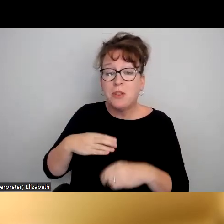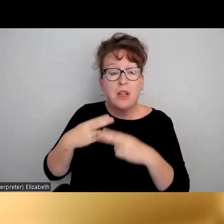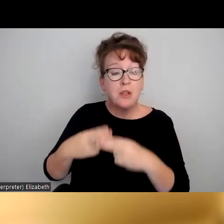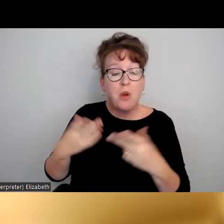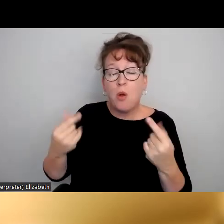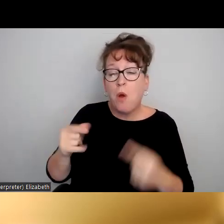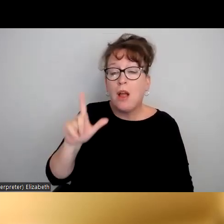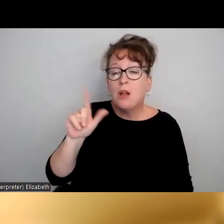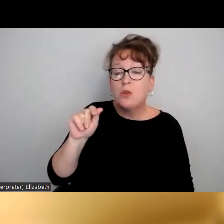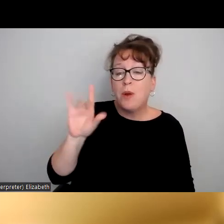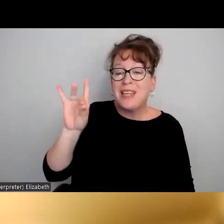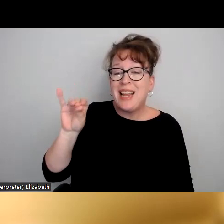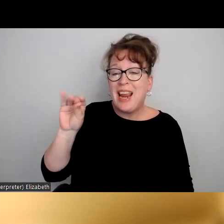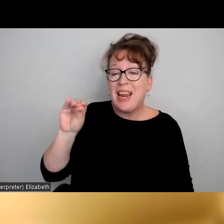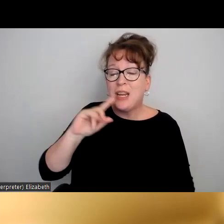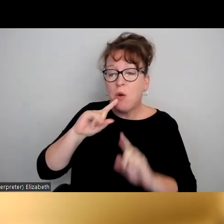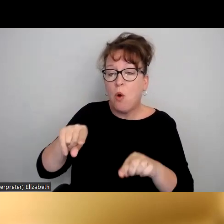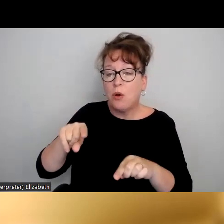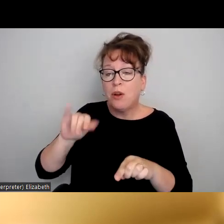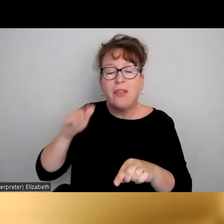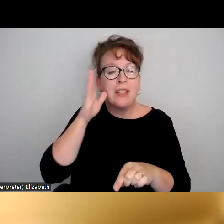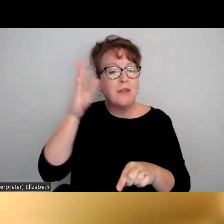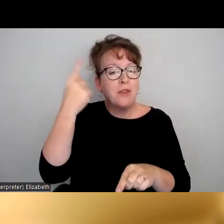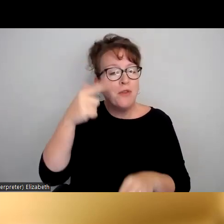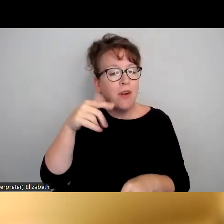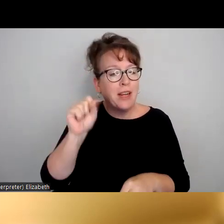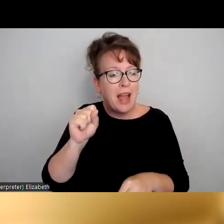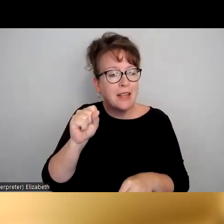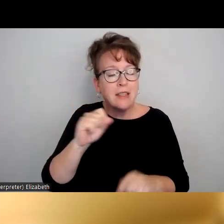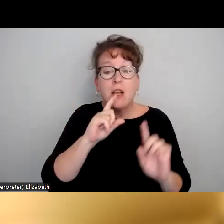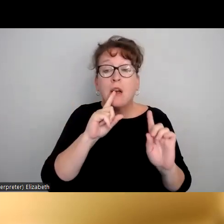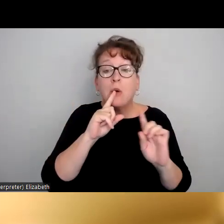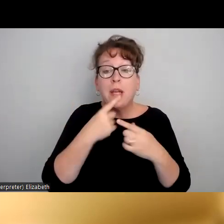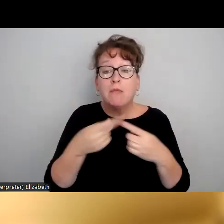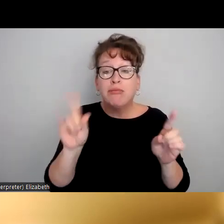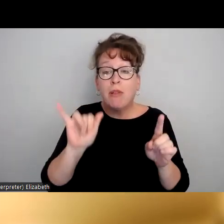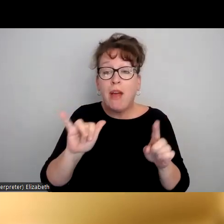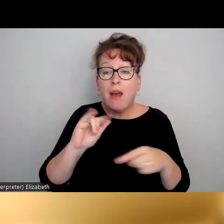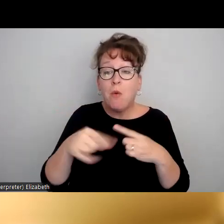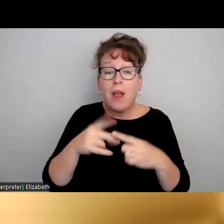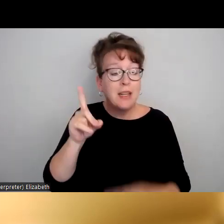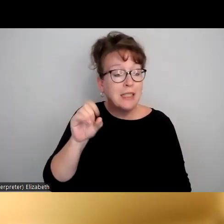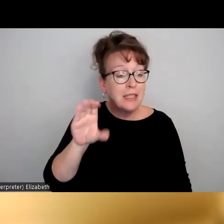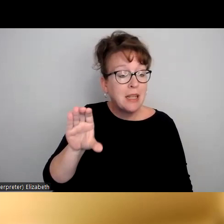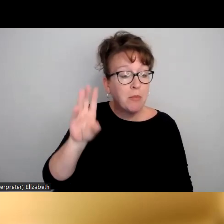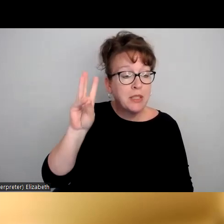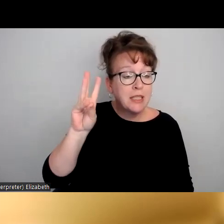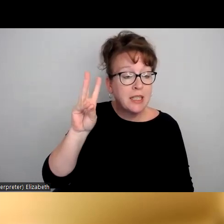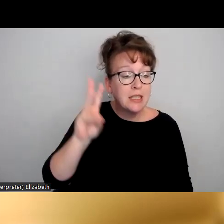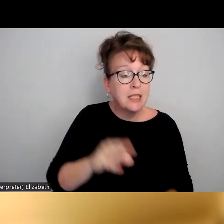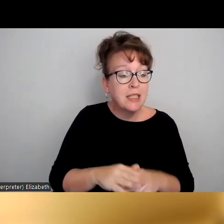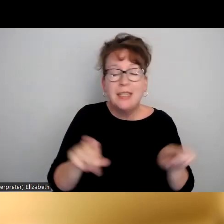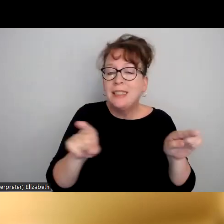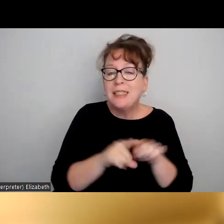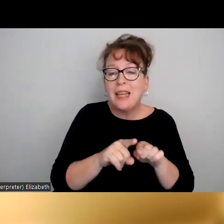known as the Future of Gas proceeding. We issued that order on December 6th. As Undersecretary Judge